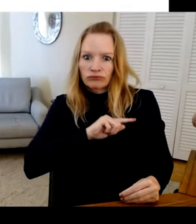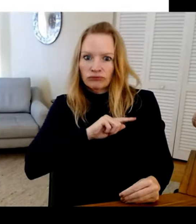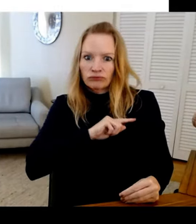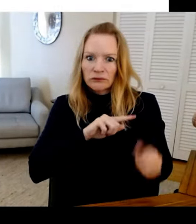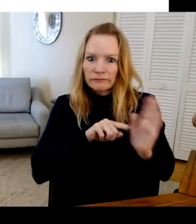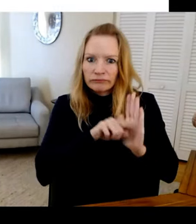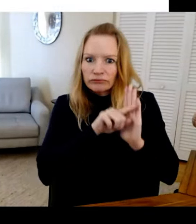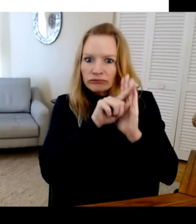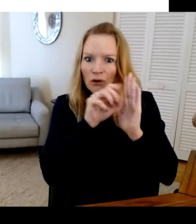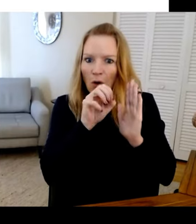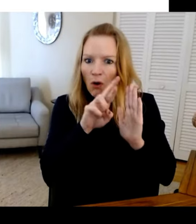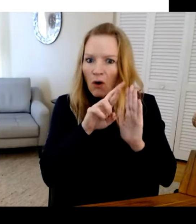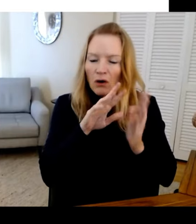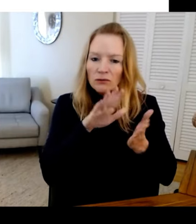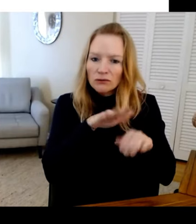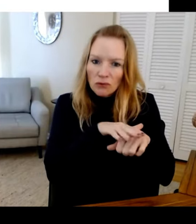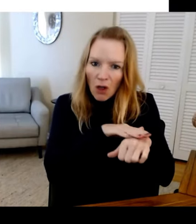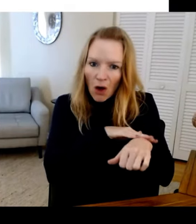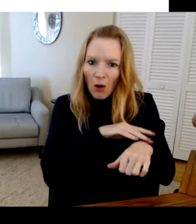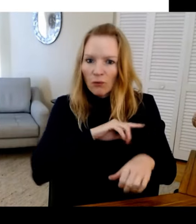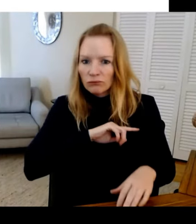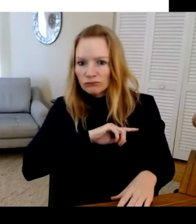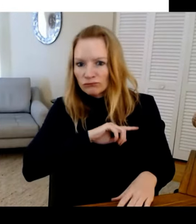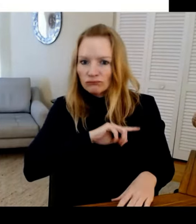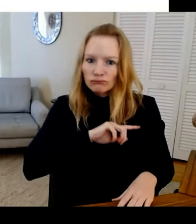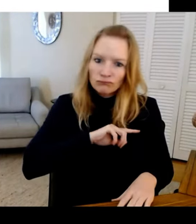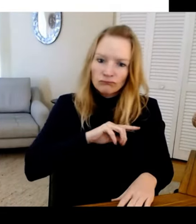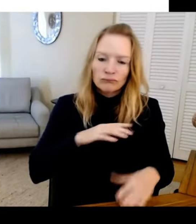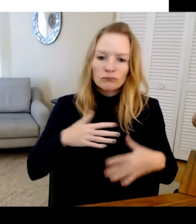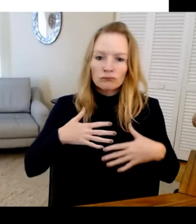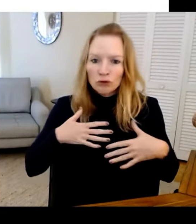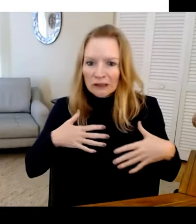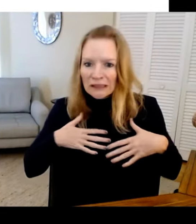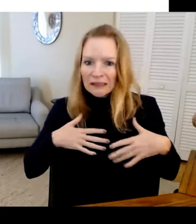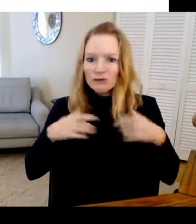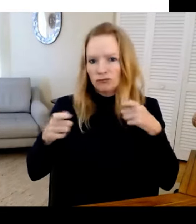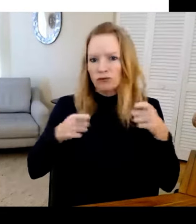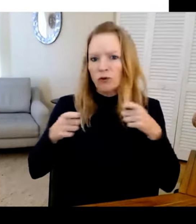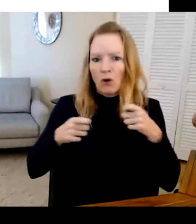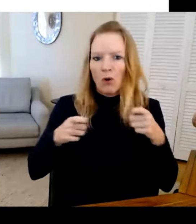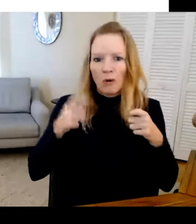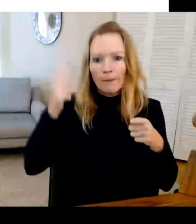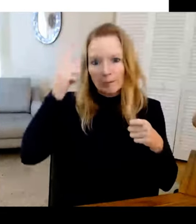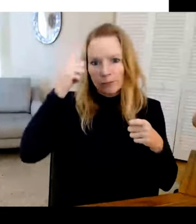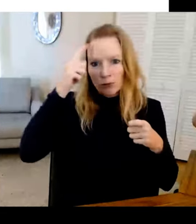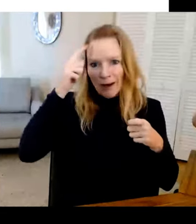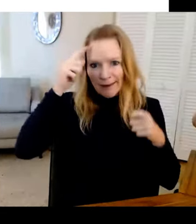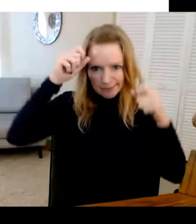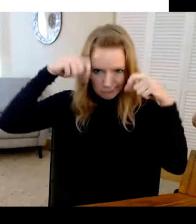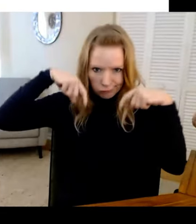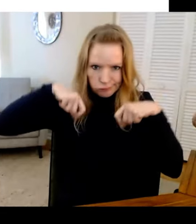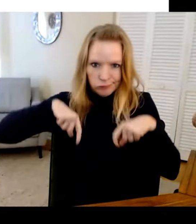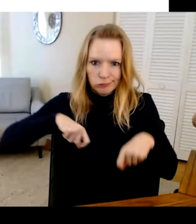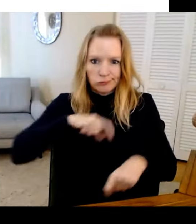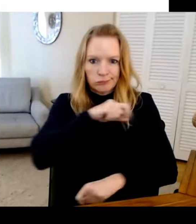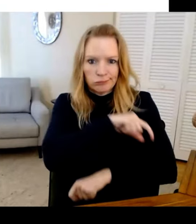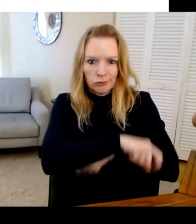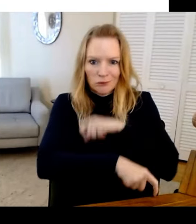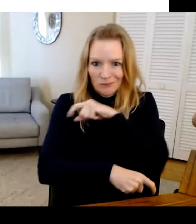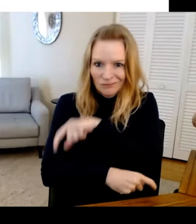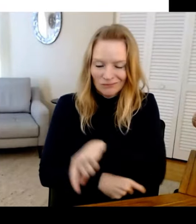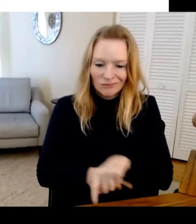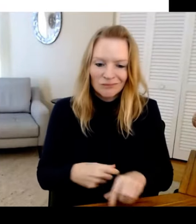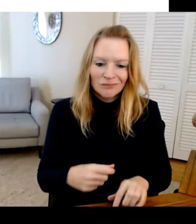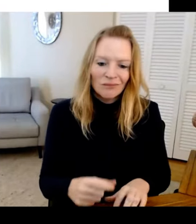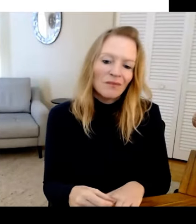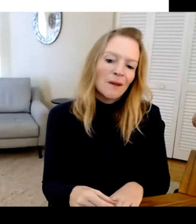to beat, telling your heart rate to increase or to slow down. It controls your breathing. Your brain